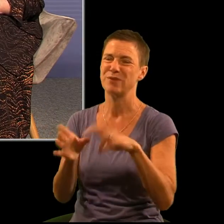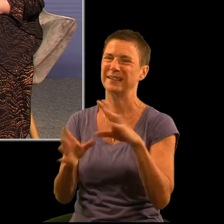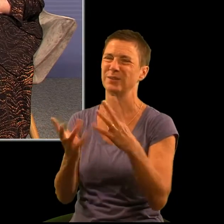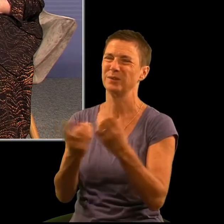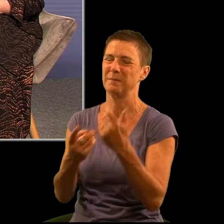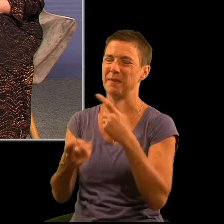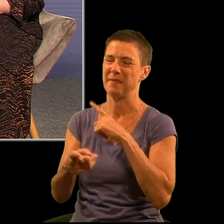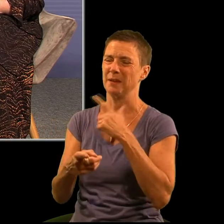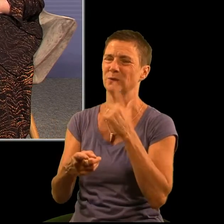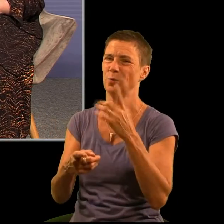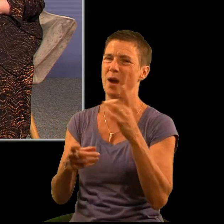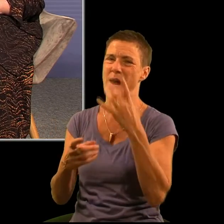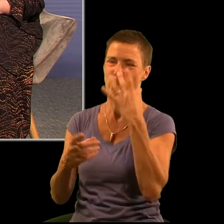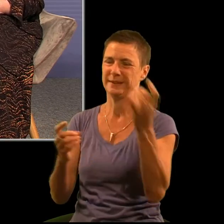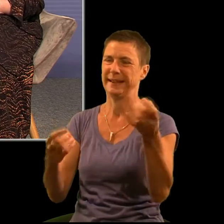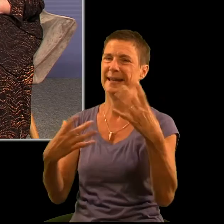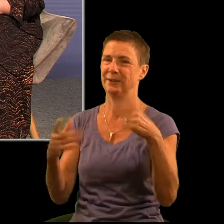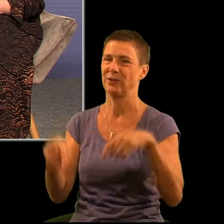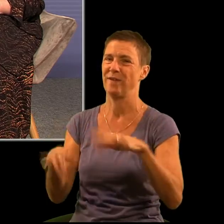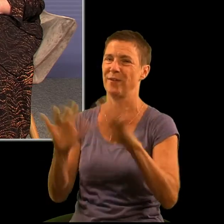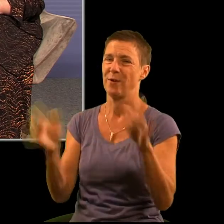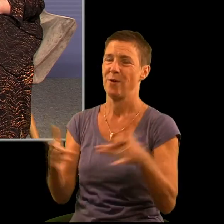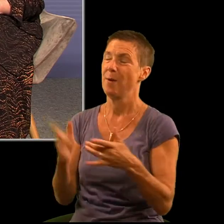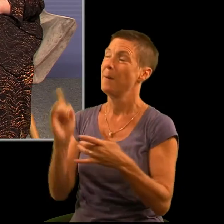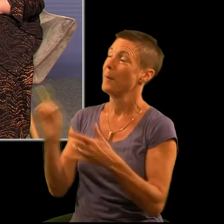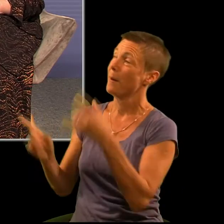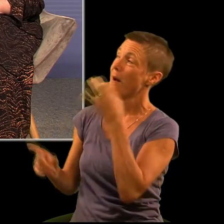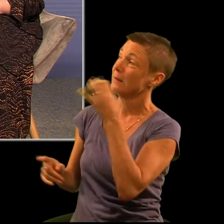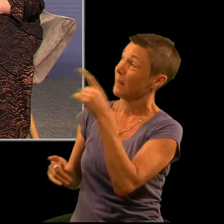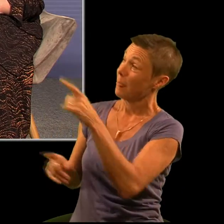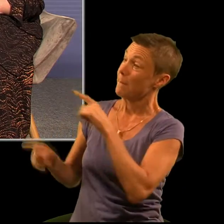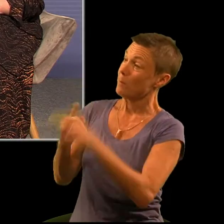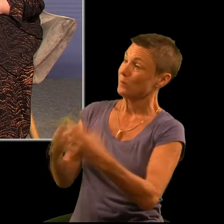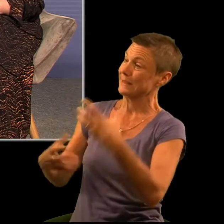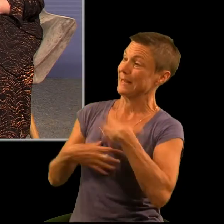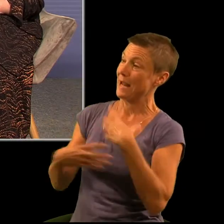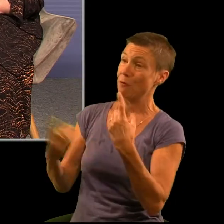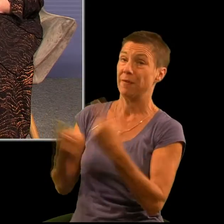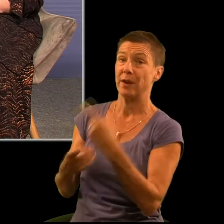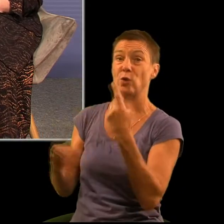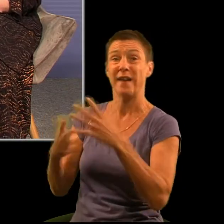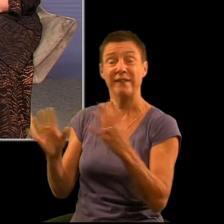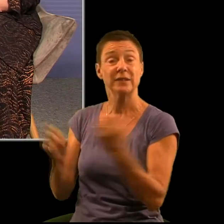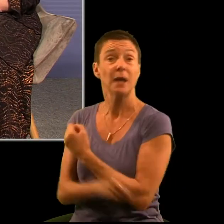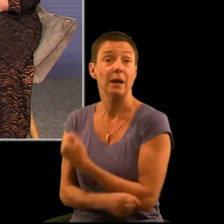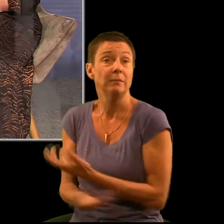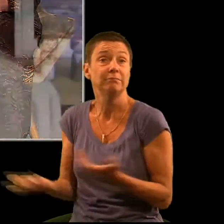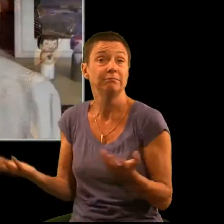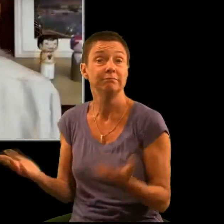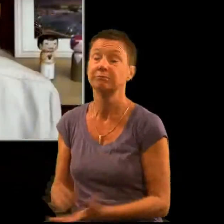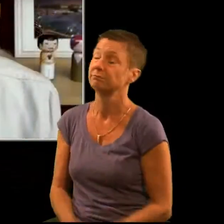Owen, what is the scariest thing? This is a question from a listener. What is the scariest thing you've ever done?